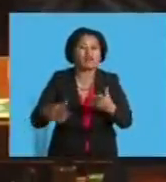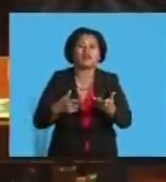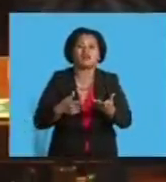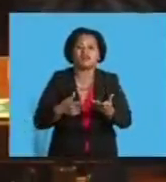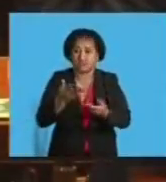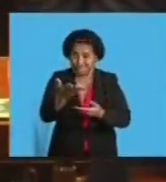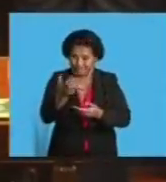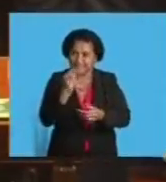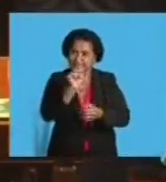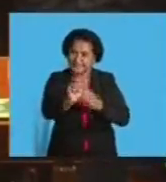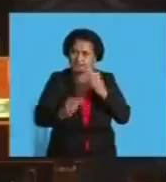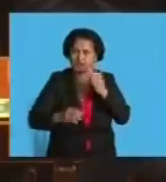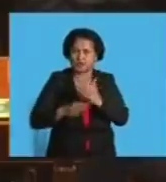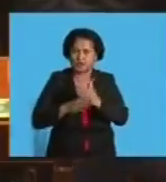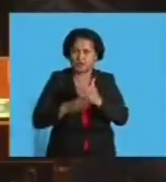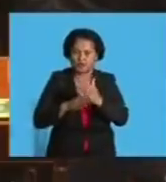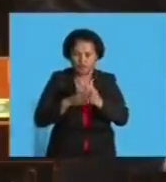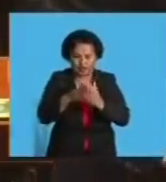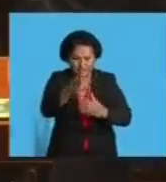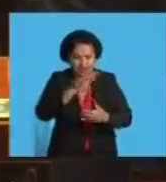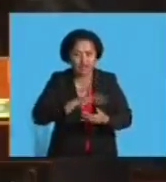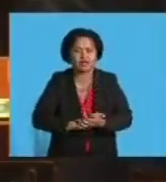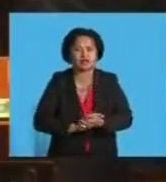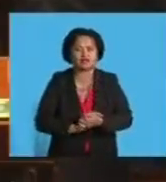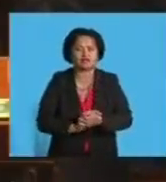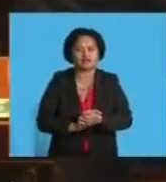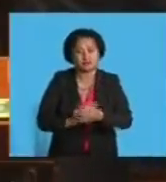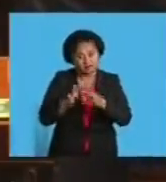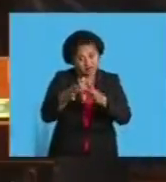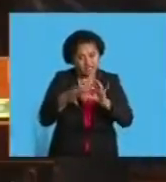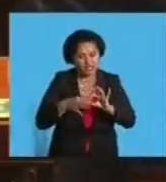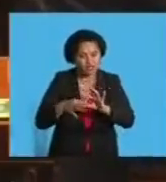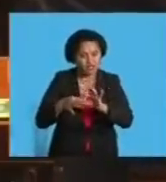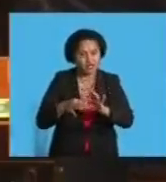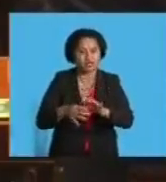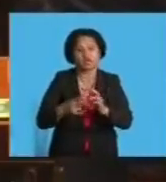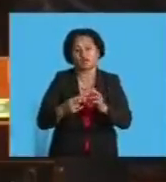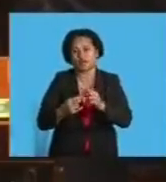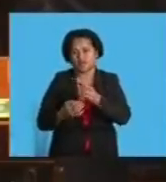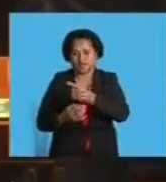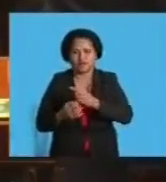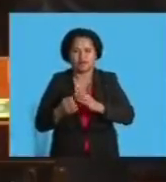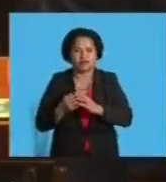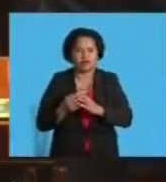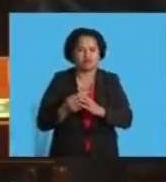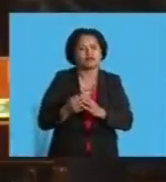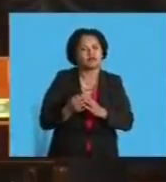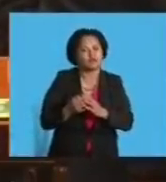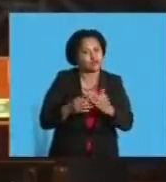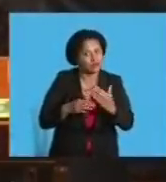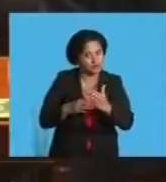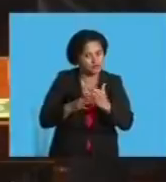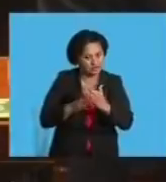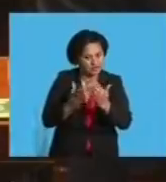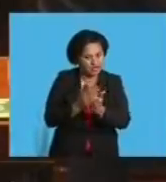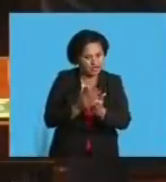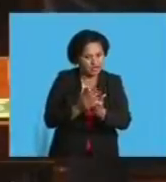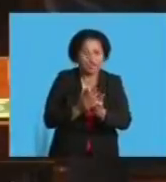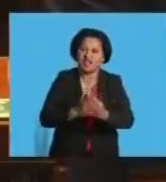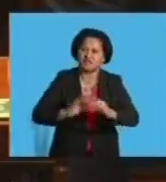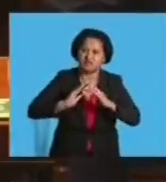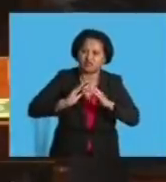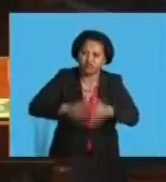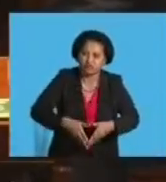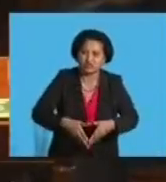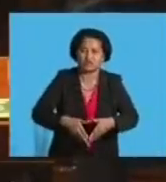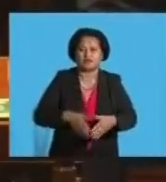Honourable Nawaikula, Madam Speaker, in collaboration with Garikau, Madam Speaker. They killed the industry,